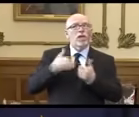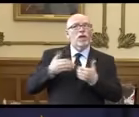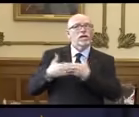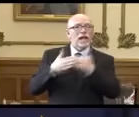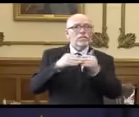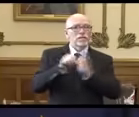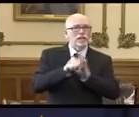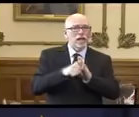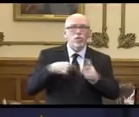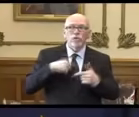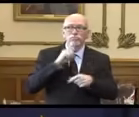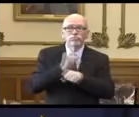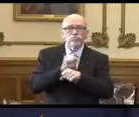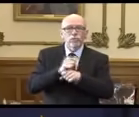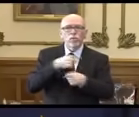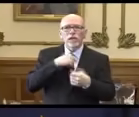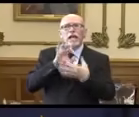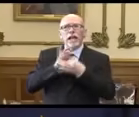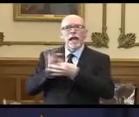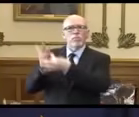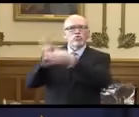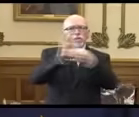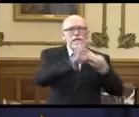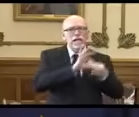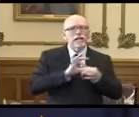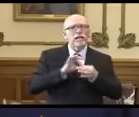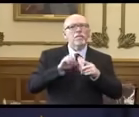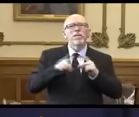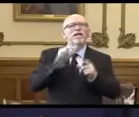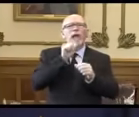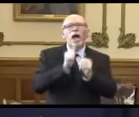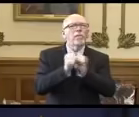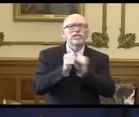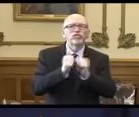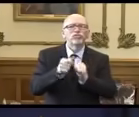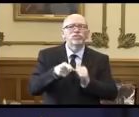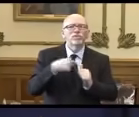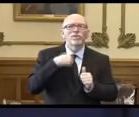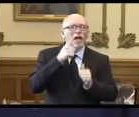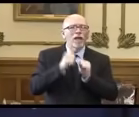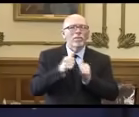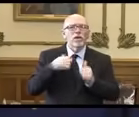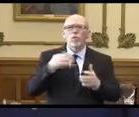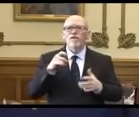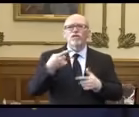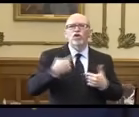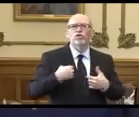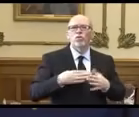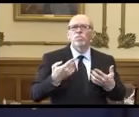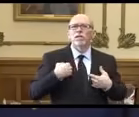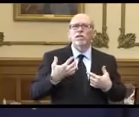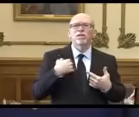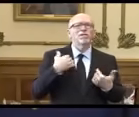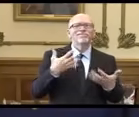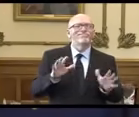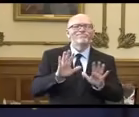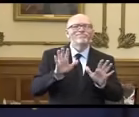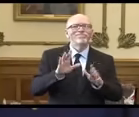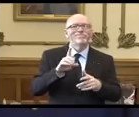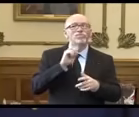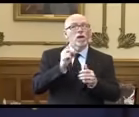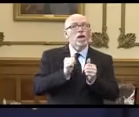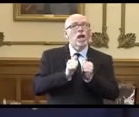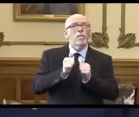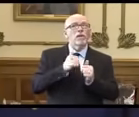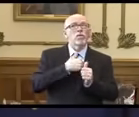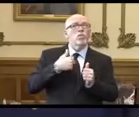states, we are doing that. We are collaborating, but this isn't a competition to be first. This is, if anything, a competition